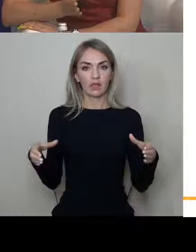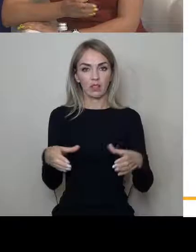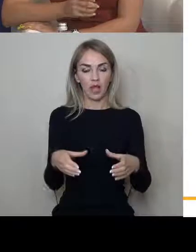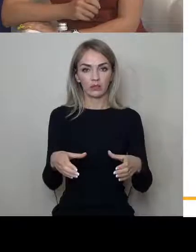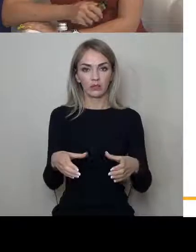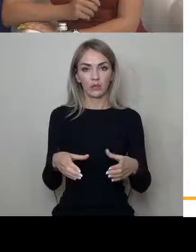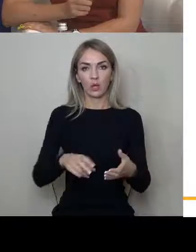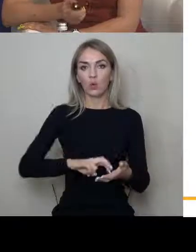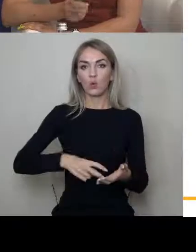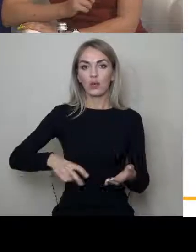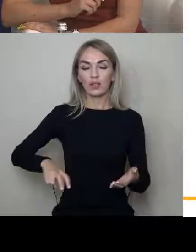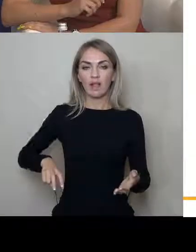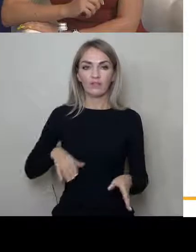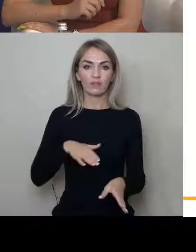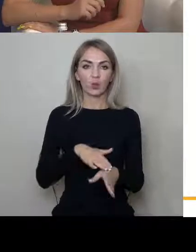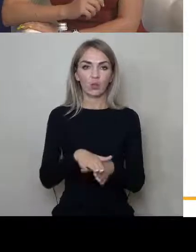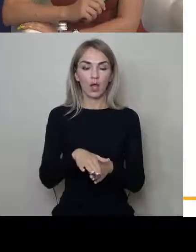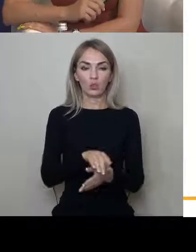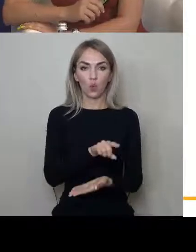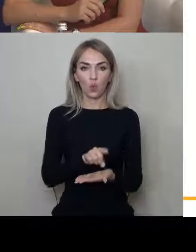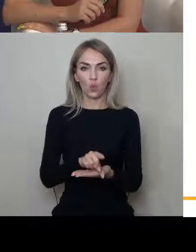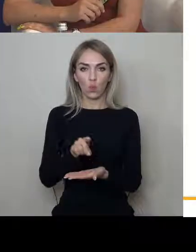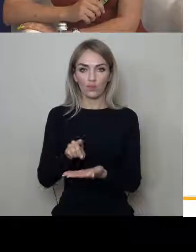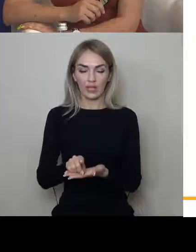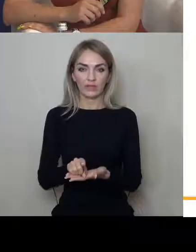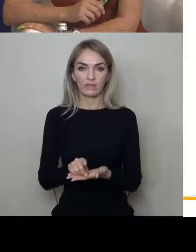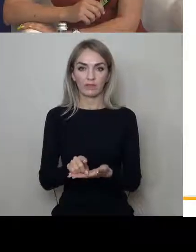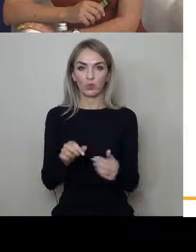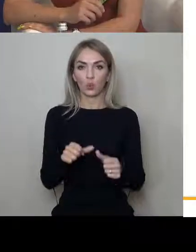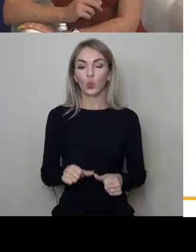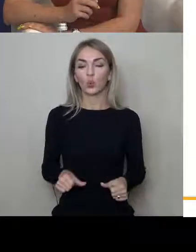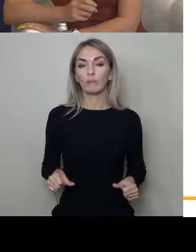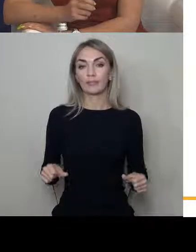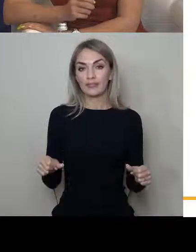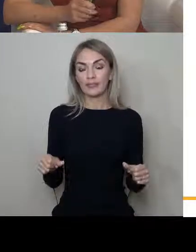now we are talking about avoiding